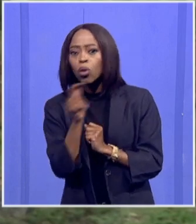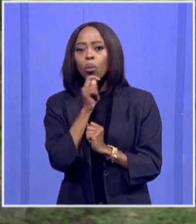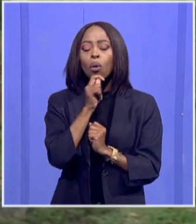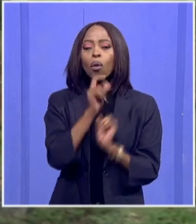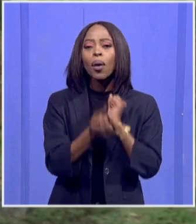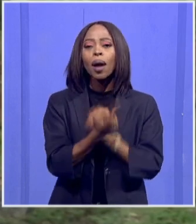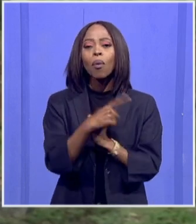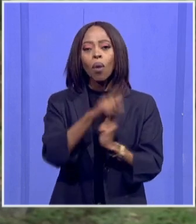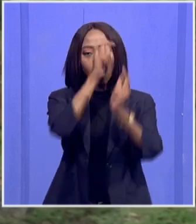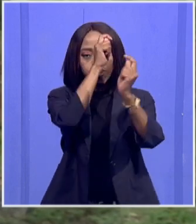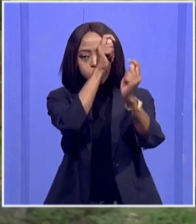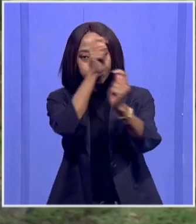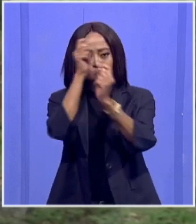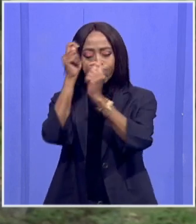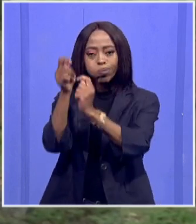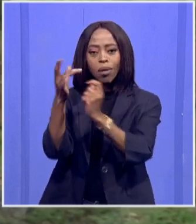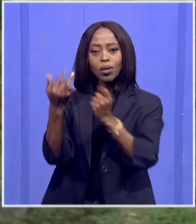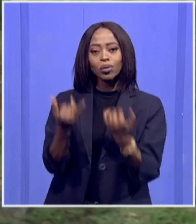this fateful day.